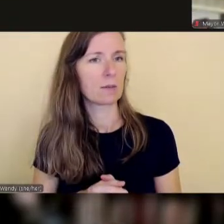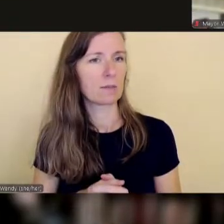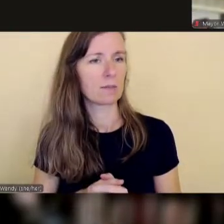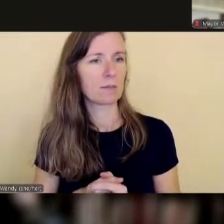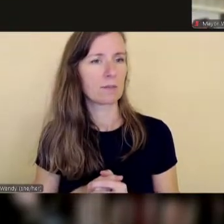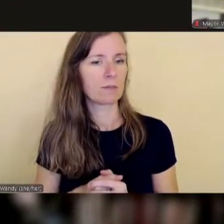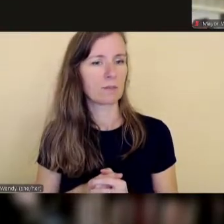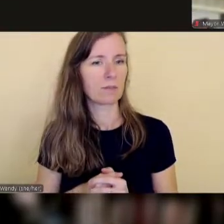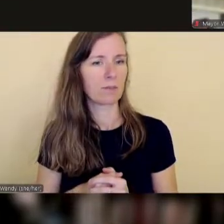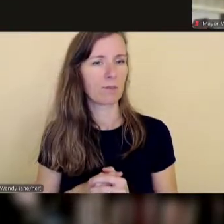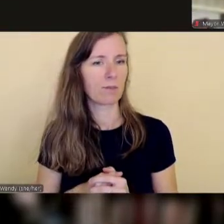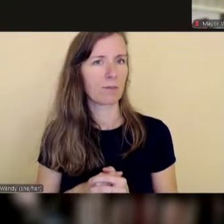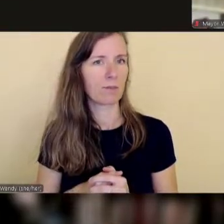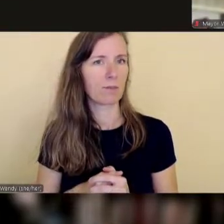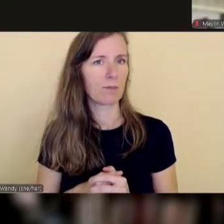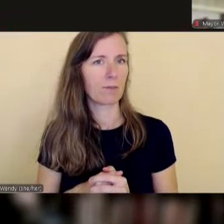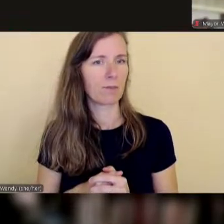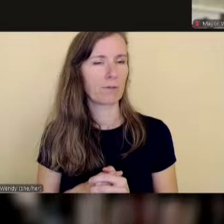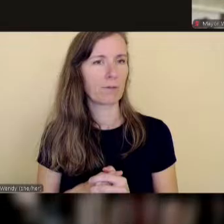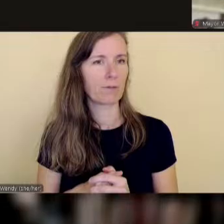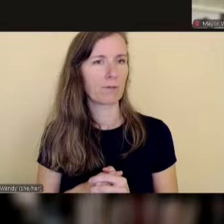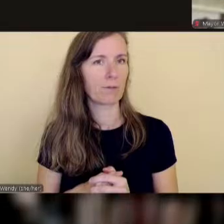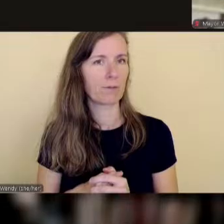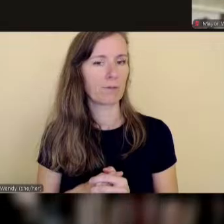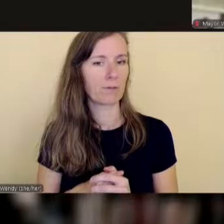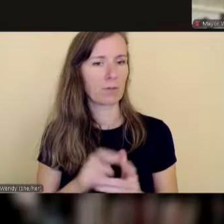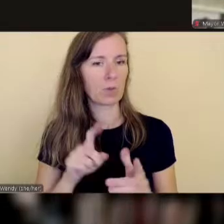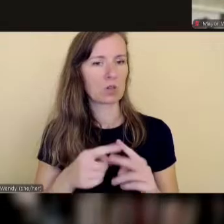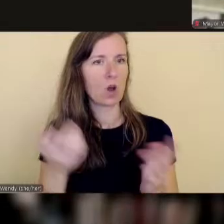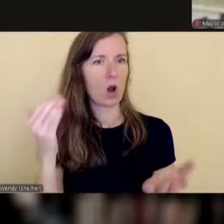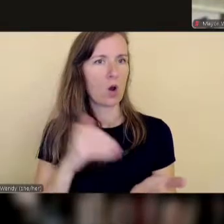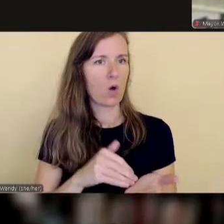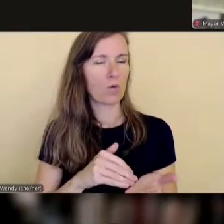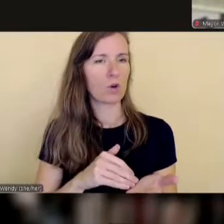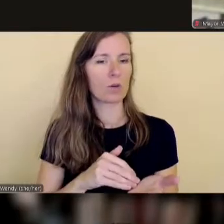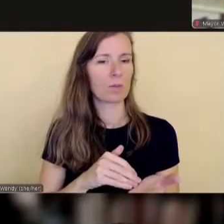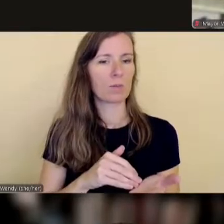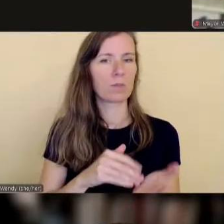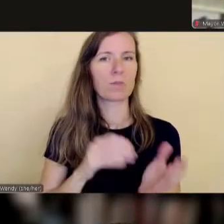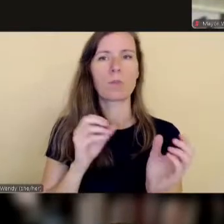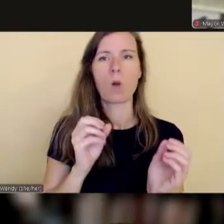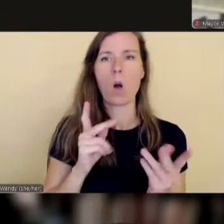There you go. All right. Go ahead. Go ahead and start over. Thank you. Thank you. Yes, I can.